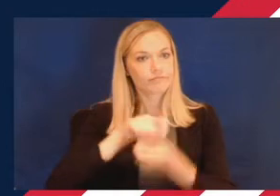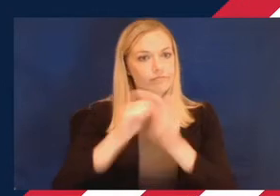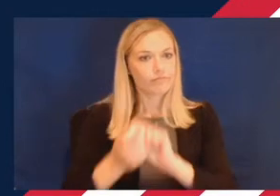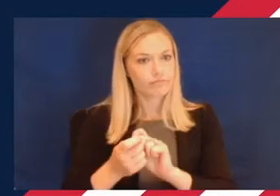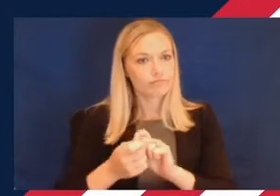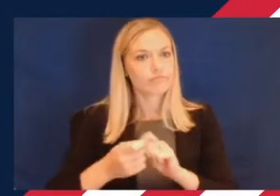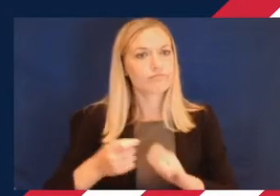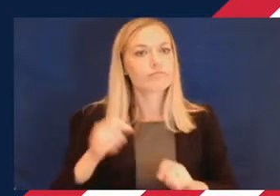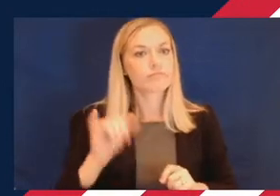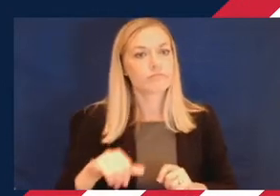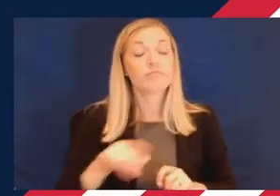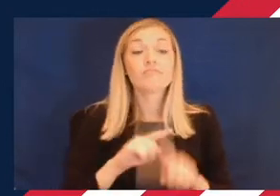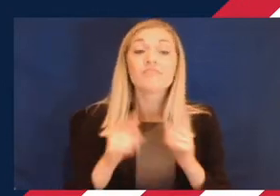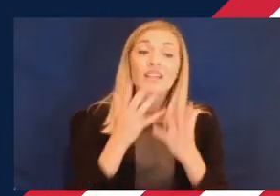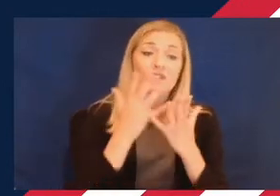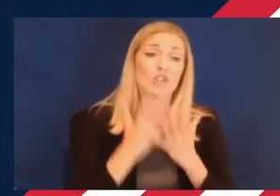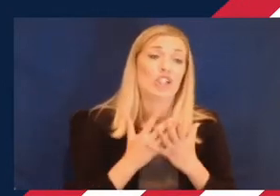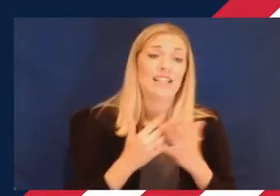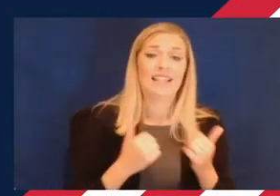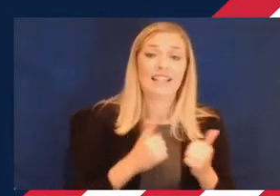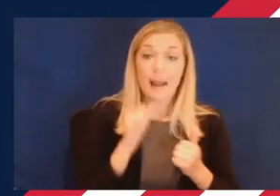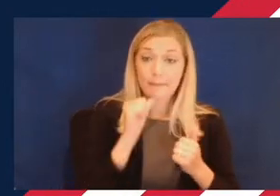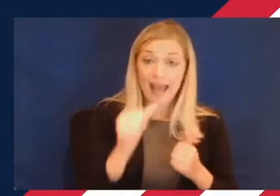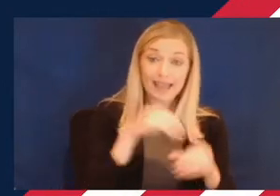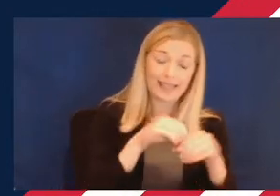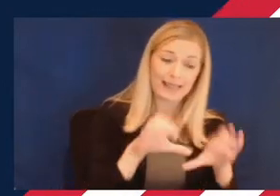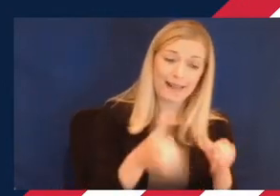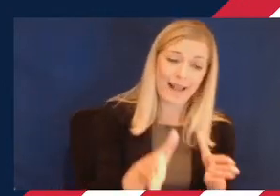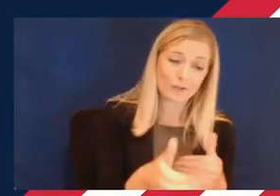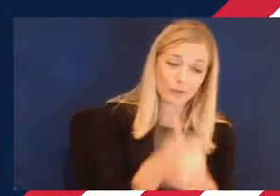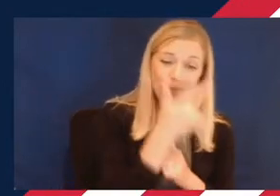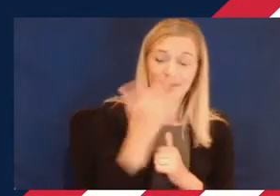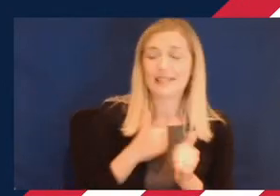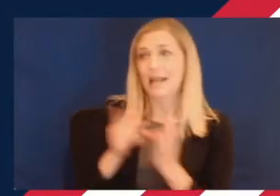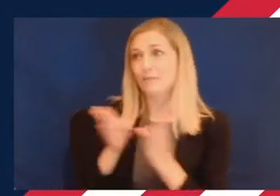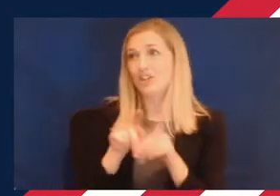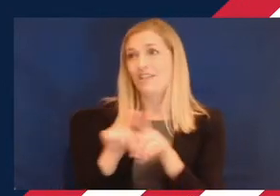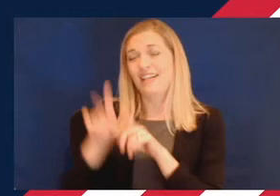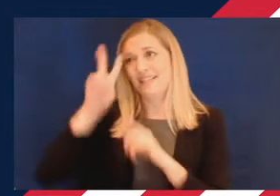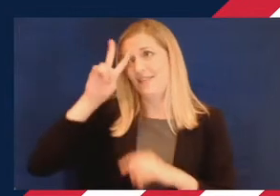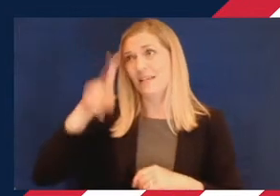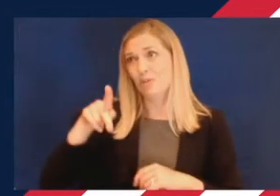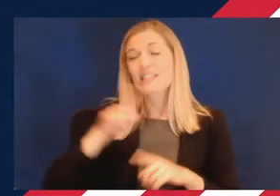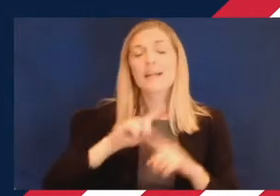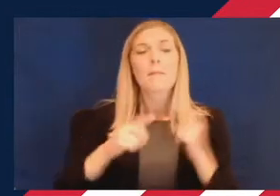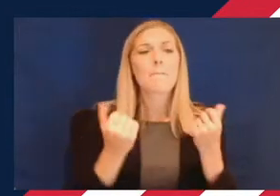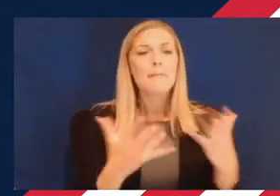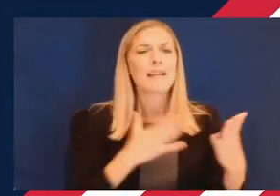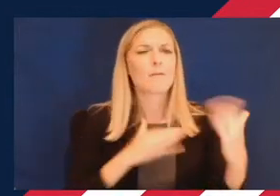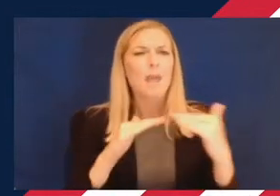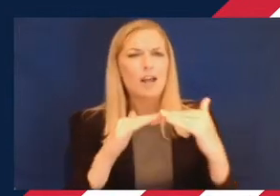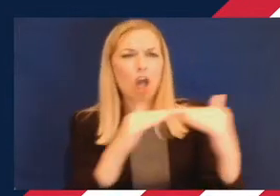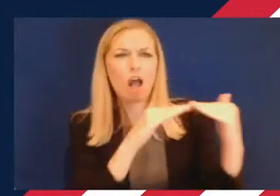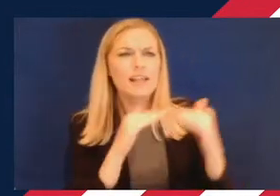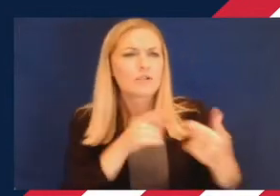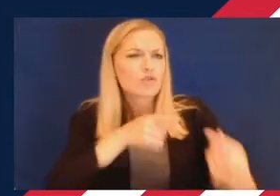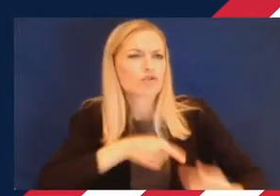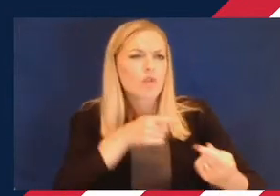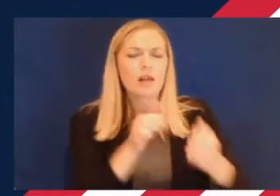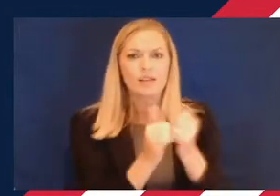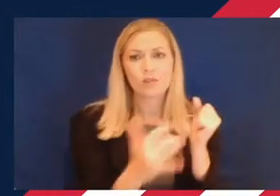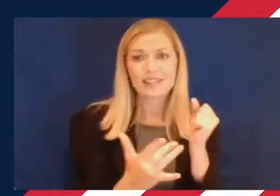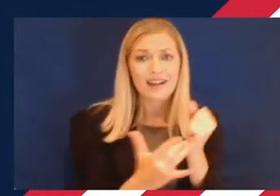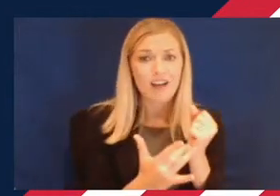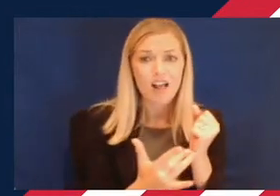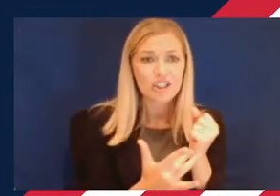unfortunately, I'm out of the classroom serving as vice president, but what I saw many of my colleagues struggle with is technology. How does a